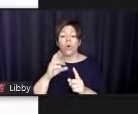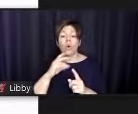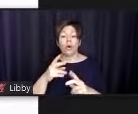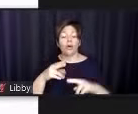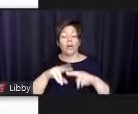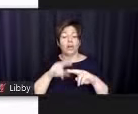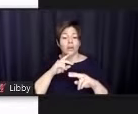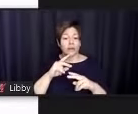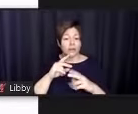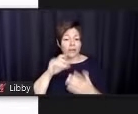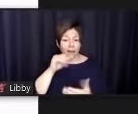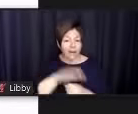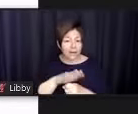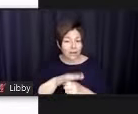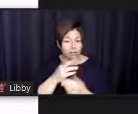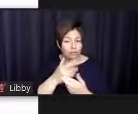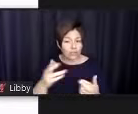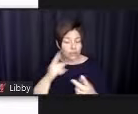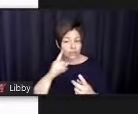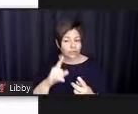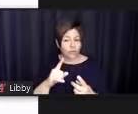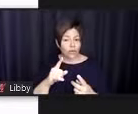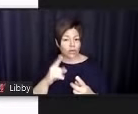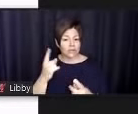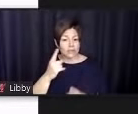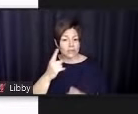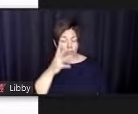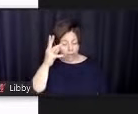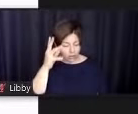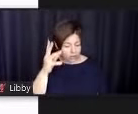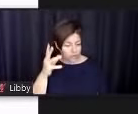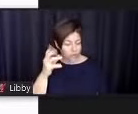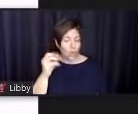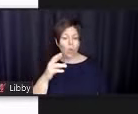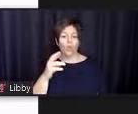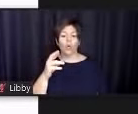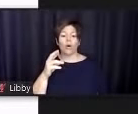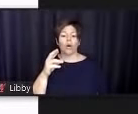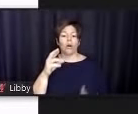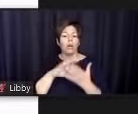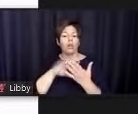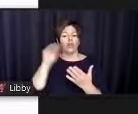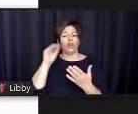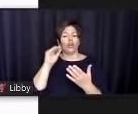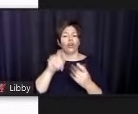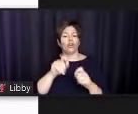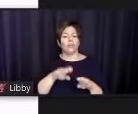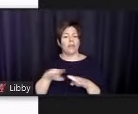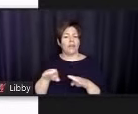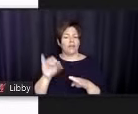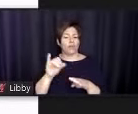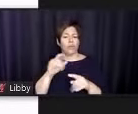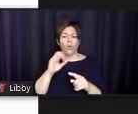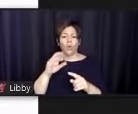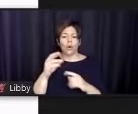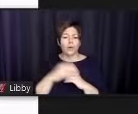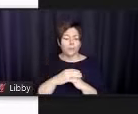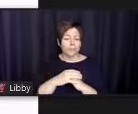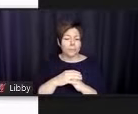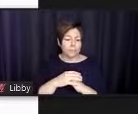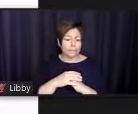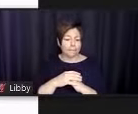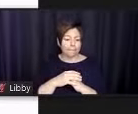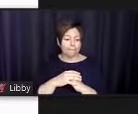lack resources and supports for single parents, or learned behaviors that you're going to see, or you're going to see, or just kids you